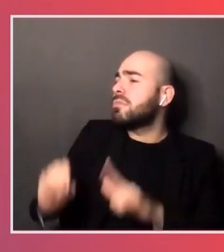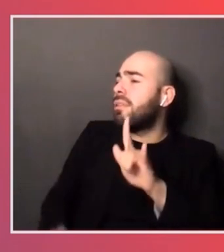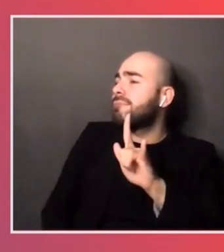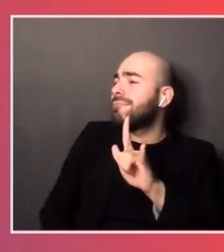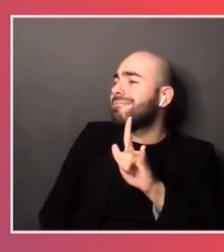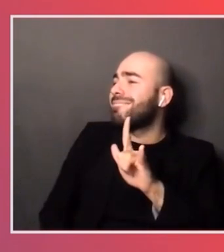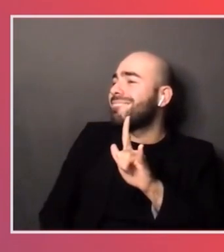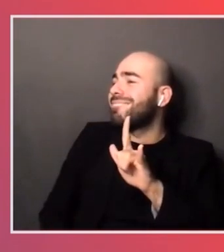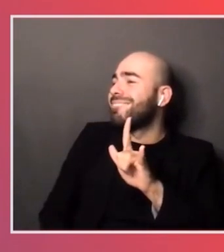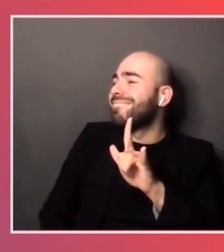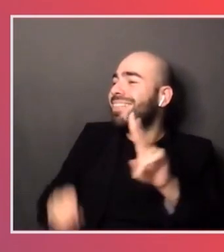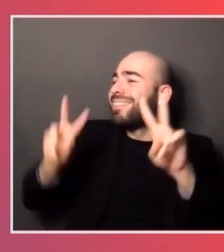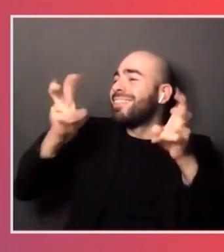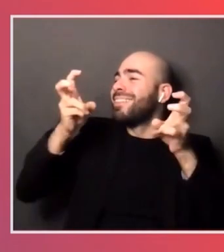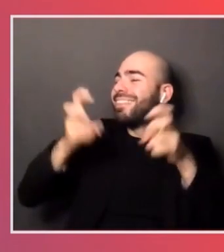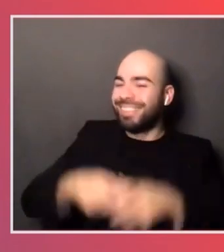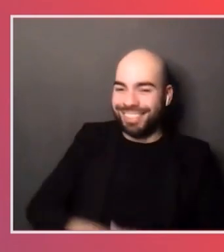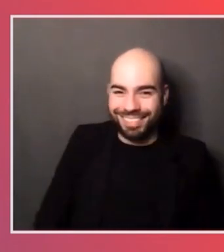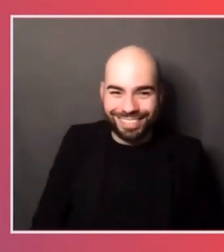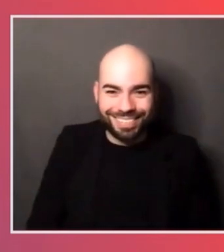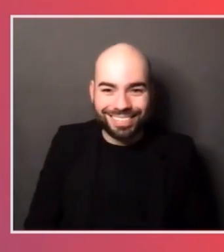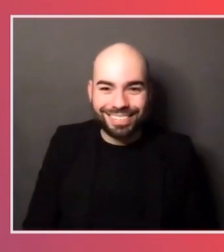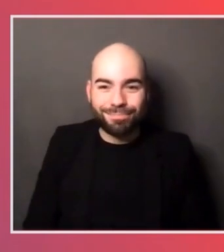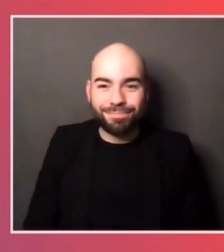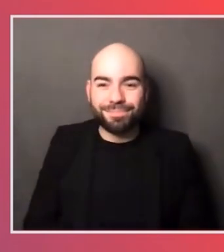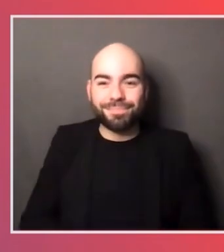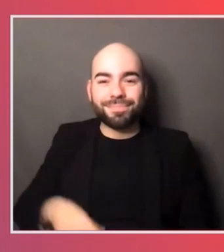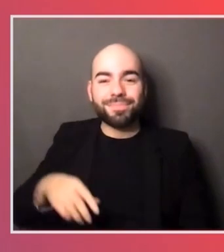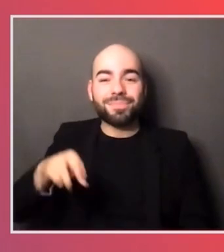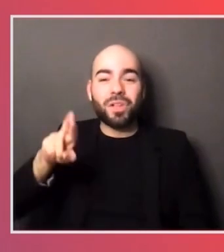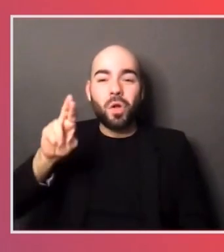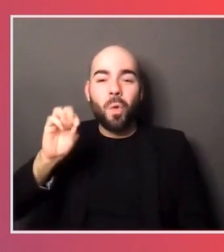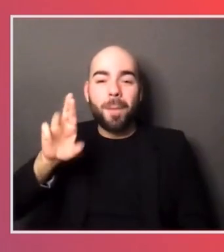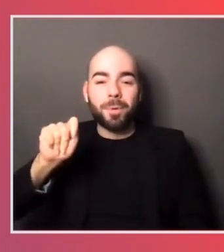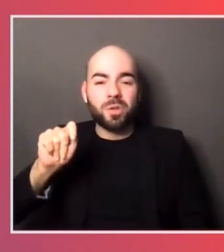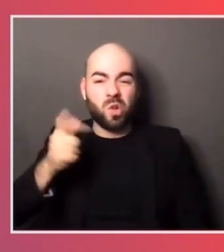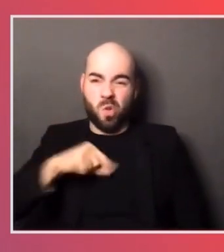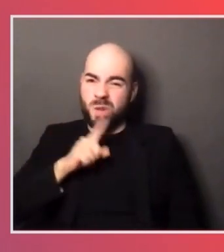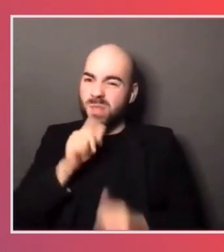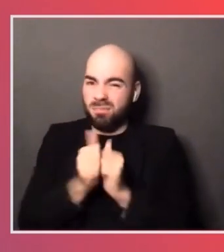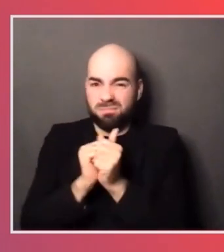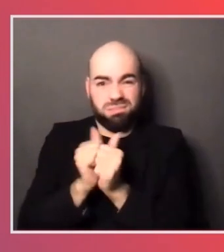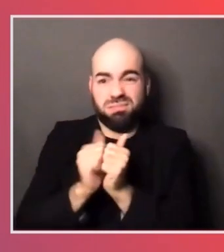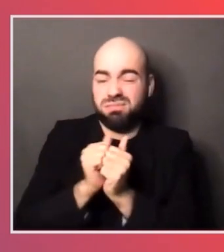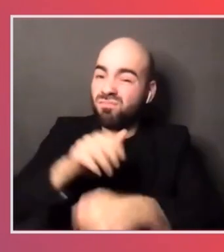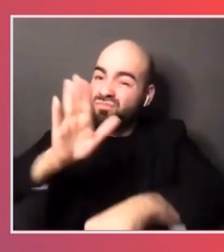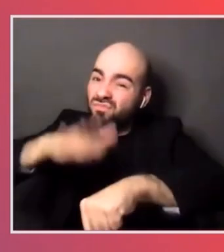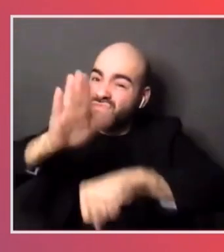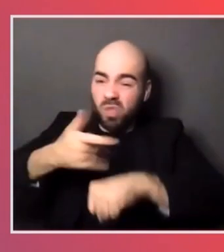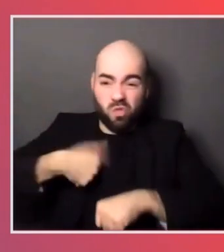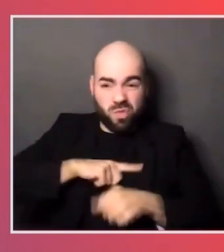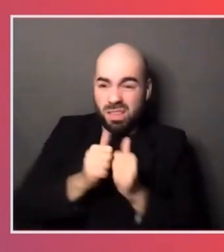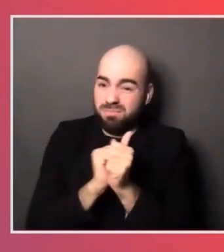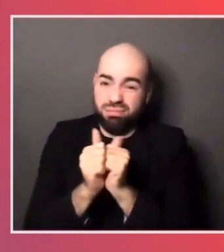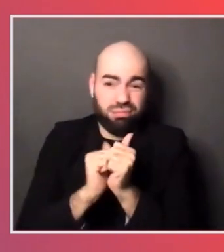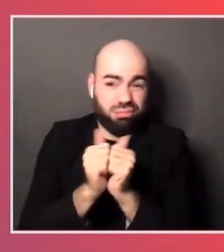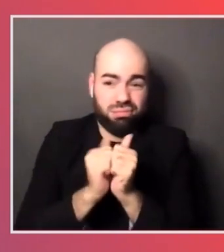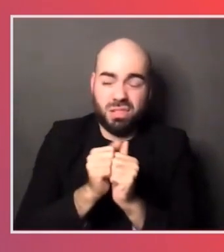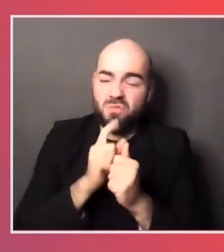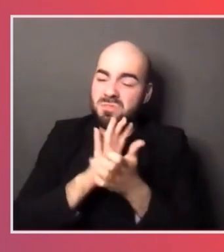We're also hugely competitive, so it's about to get nasty. Let's begin. Yeah, I'm ready. Let's dive in. Let's do it. Okay. All